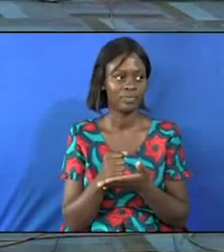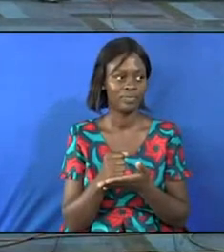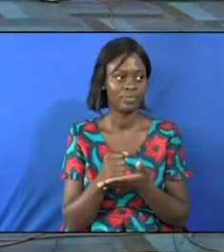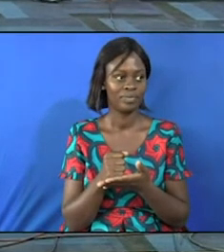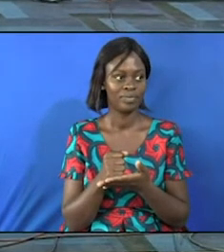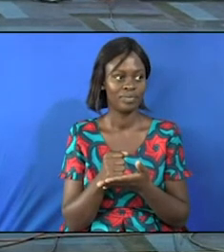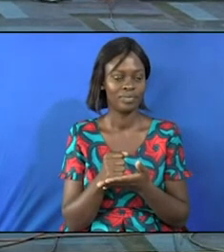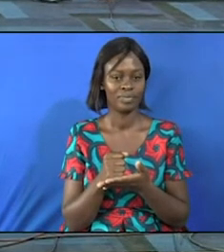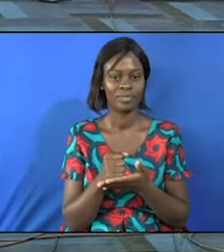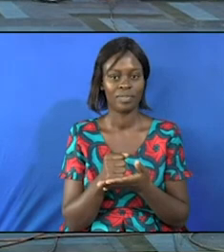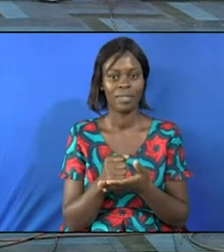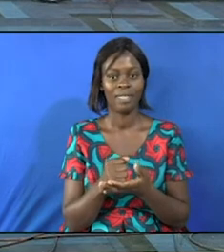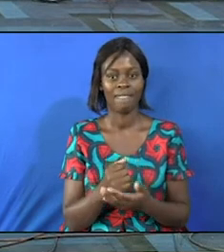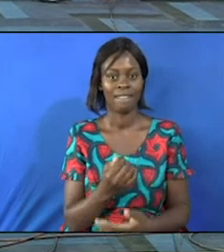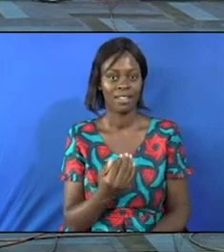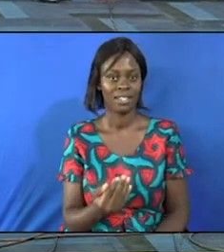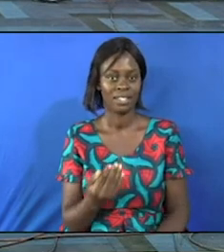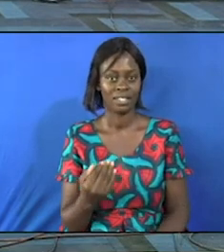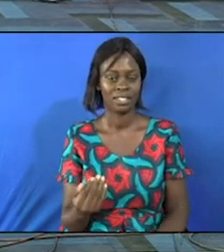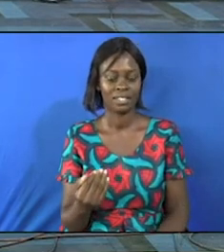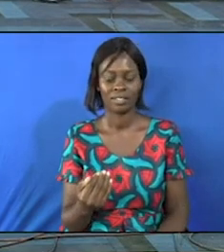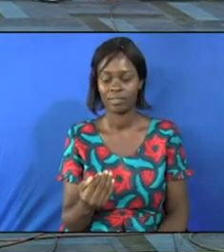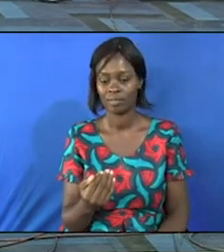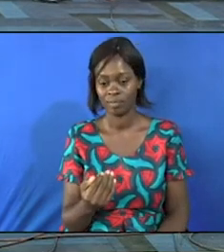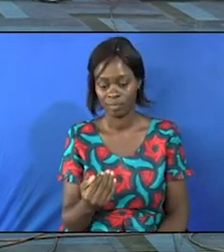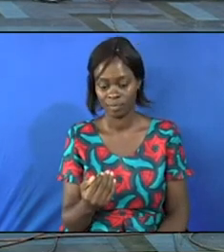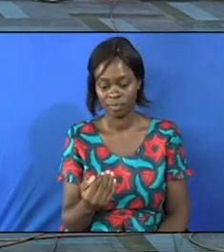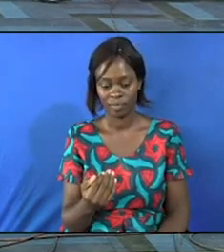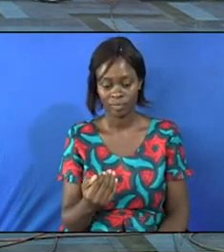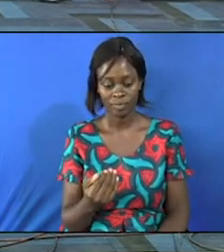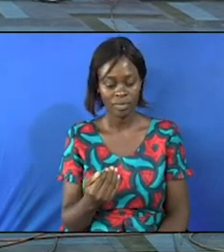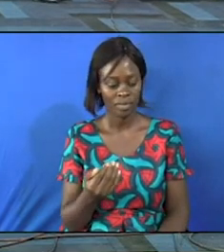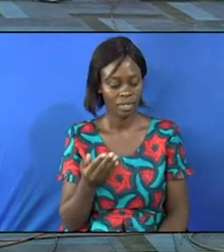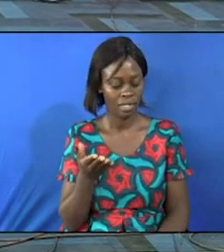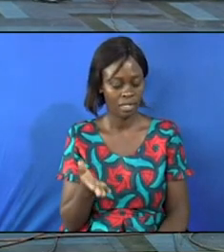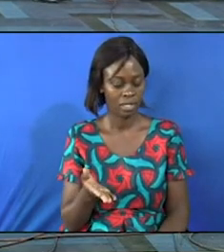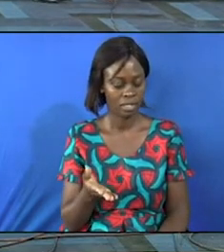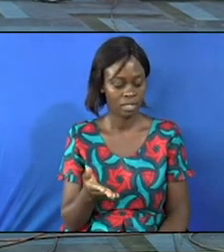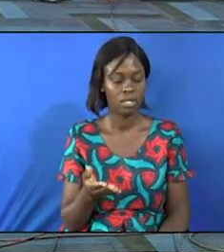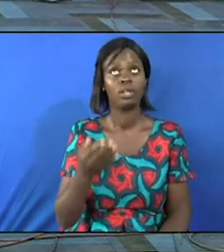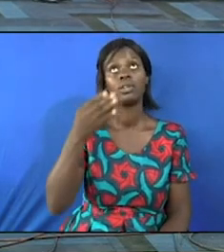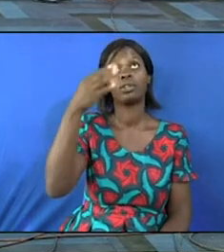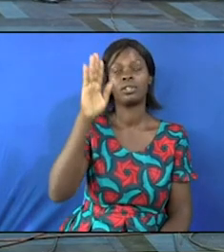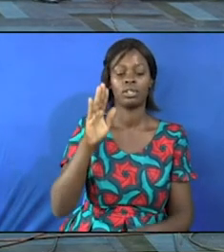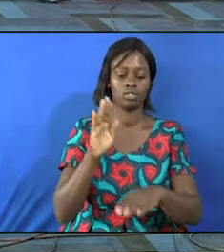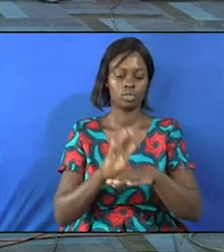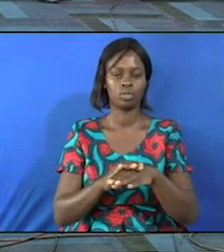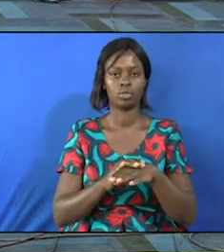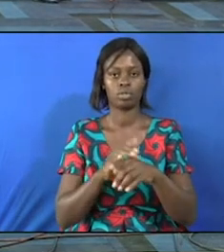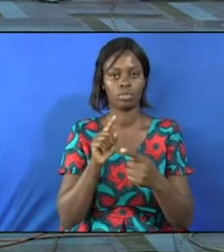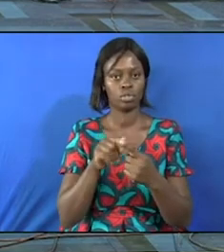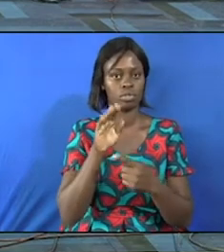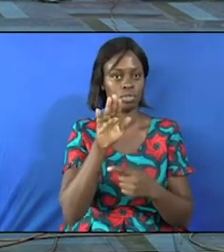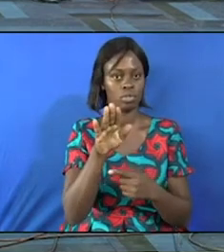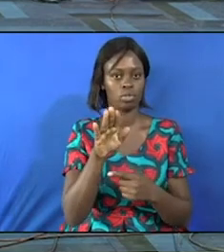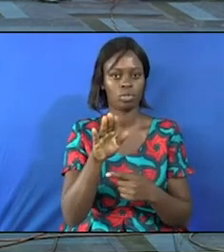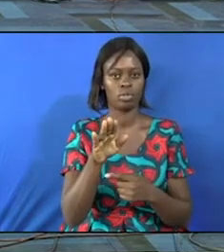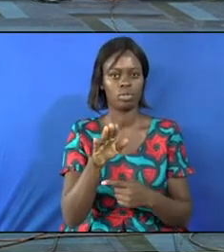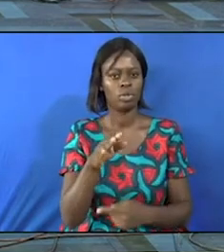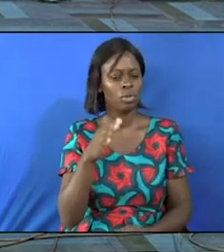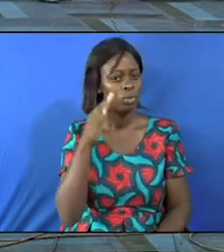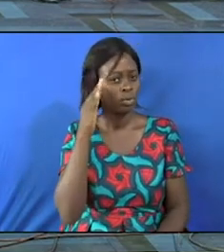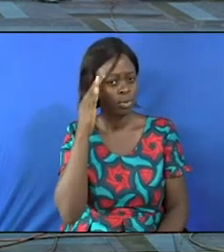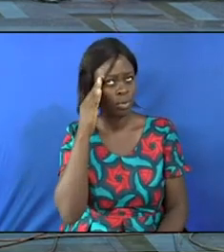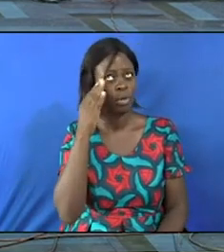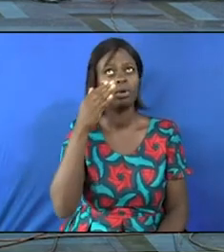Boys and girls, as I said earlier, today's sermon is on God's gift to me. Did you know that